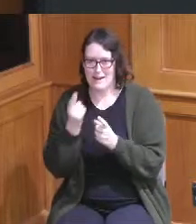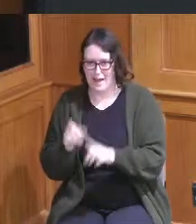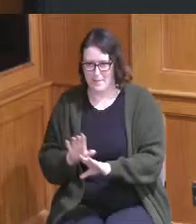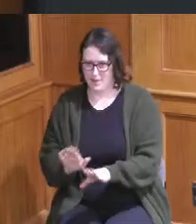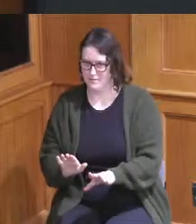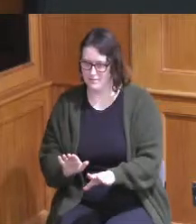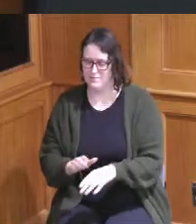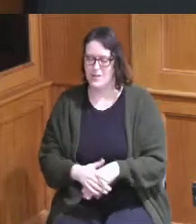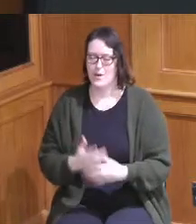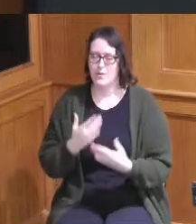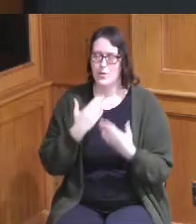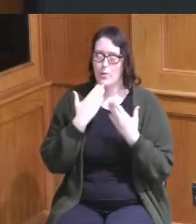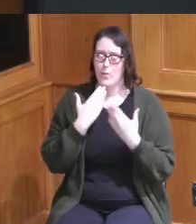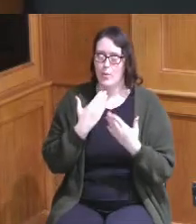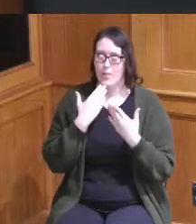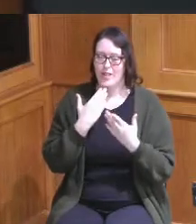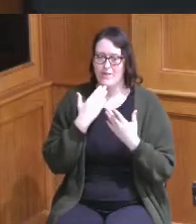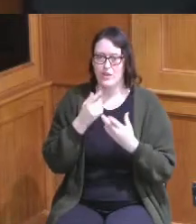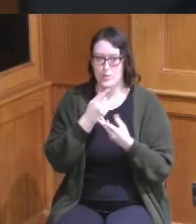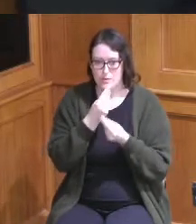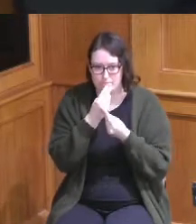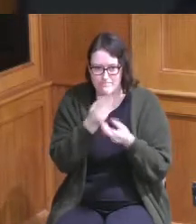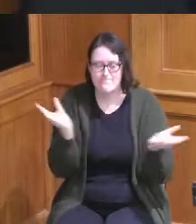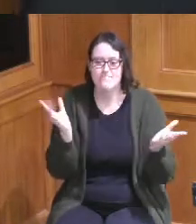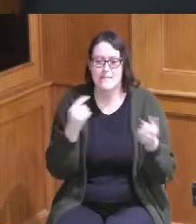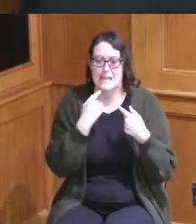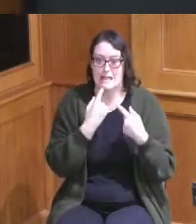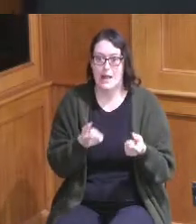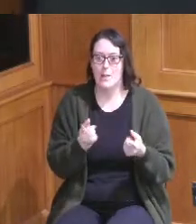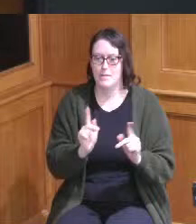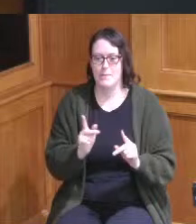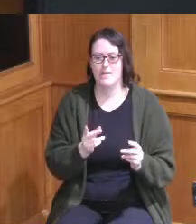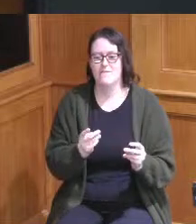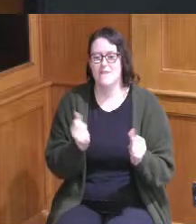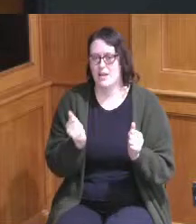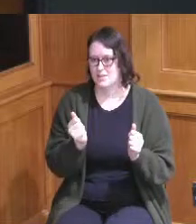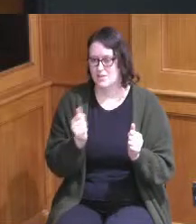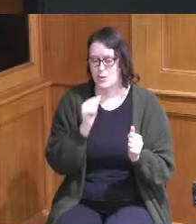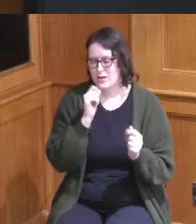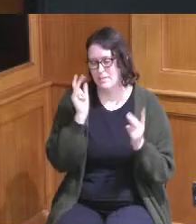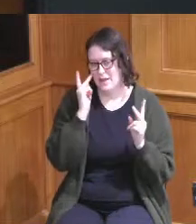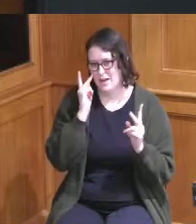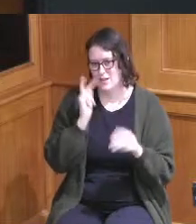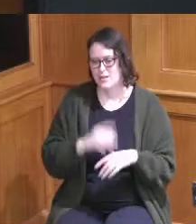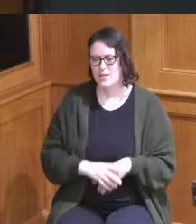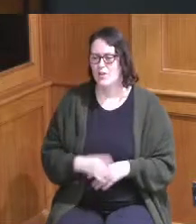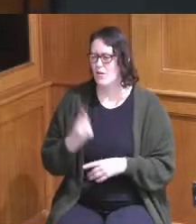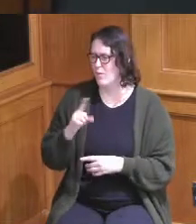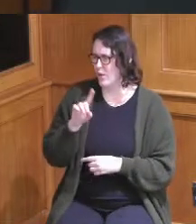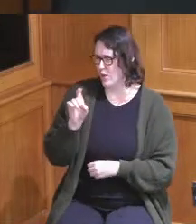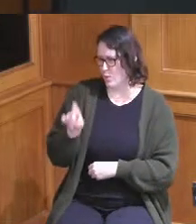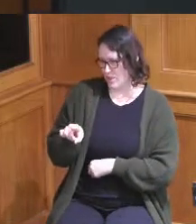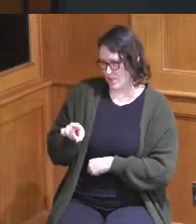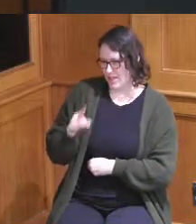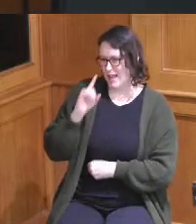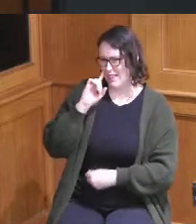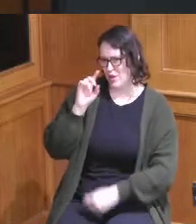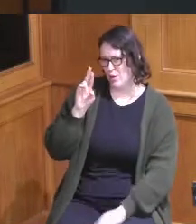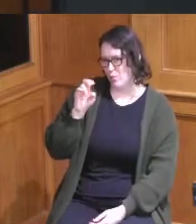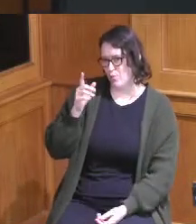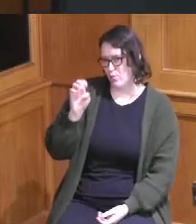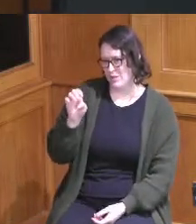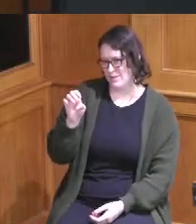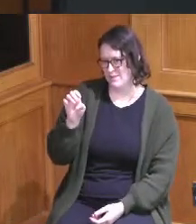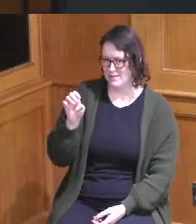I am very grateful that you got that information out as quickly as you did. I've got one question for you, and as I think Commissioner Reese alluded to